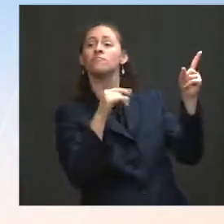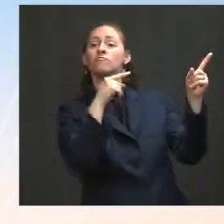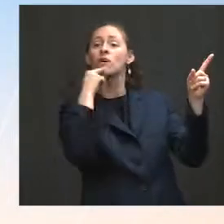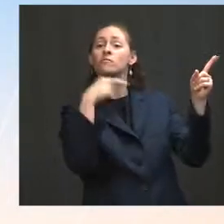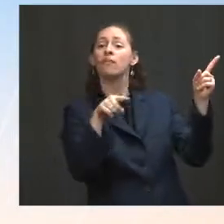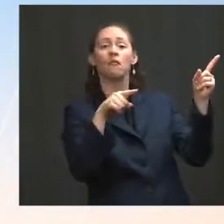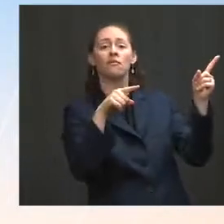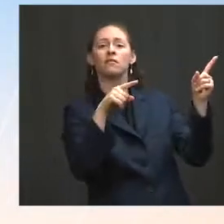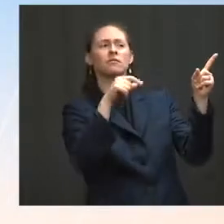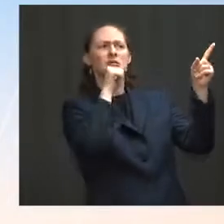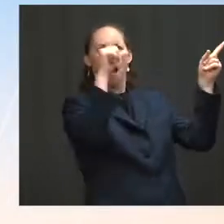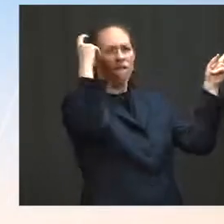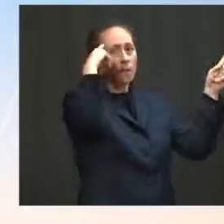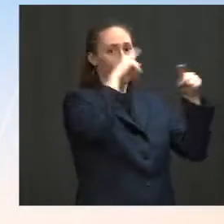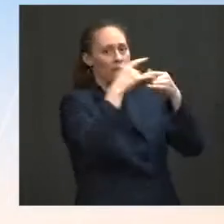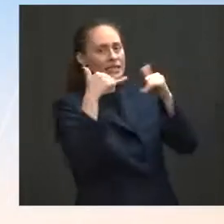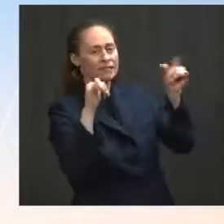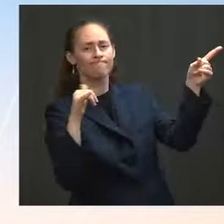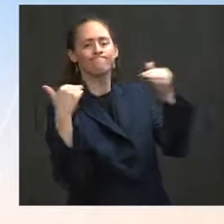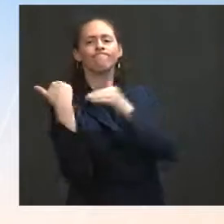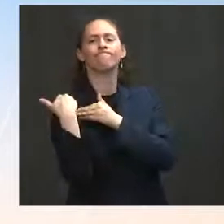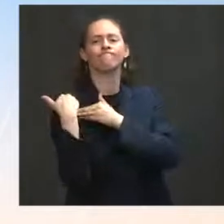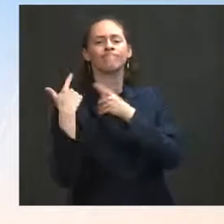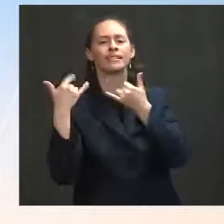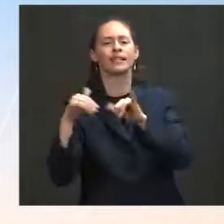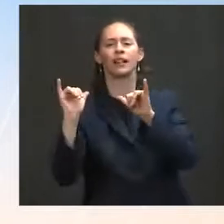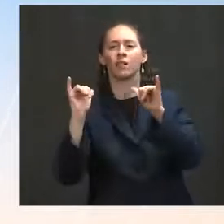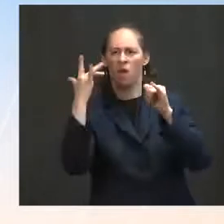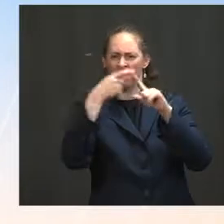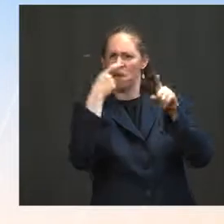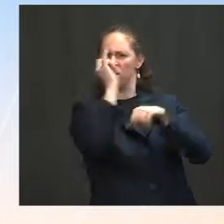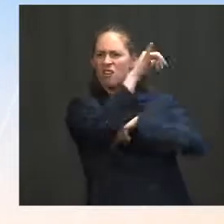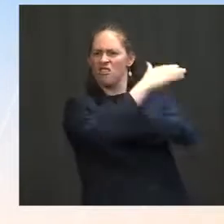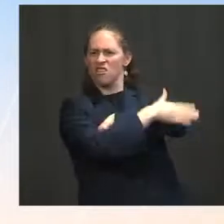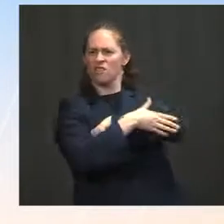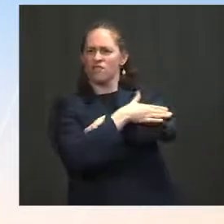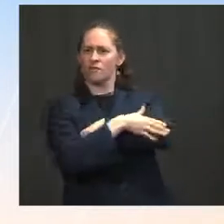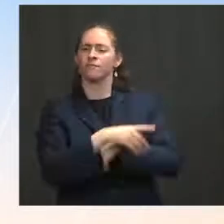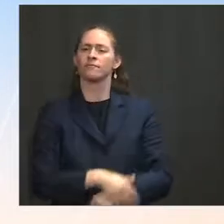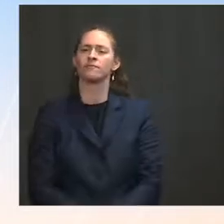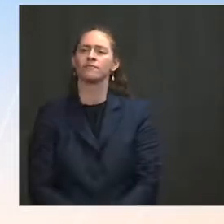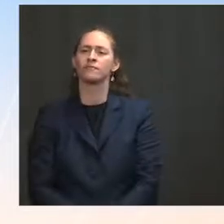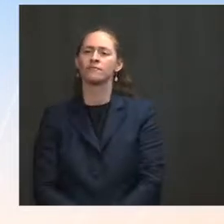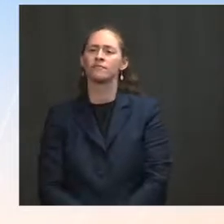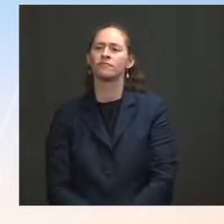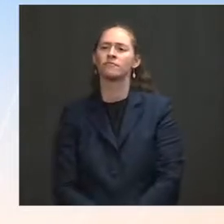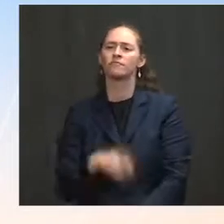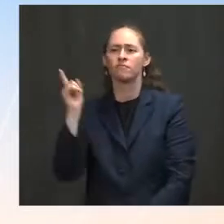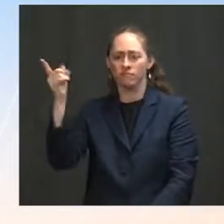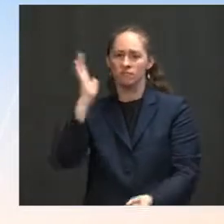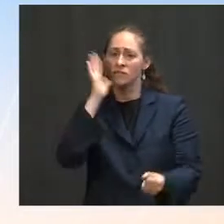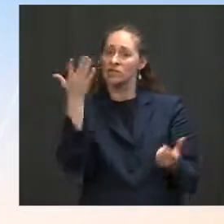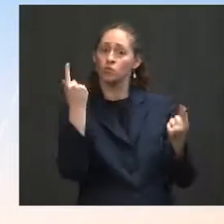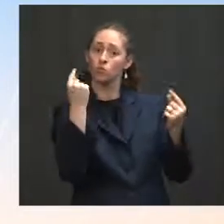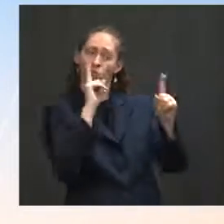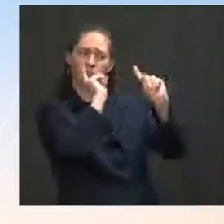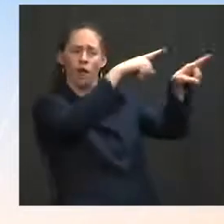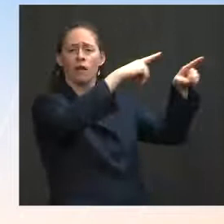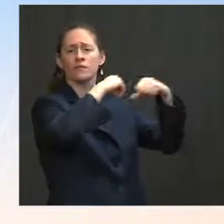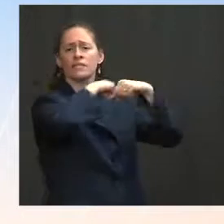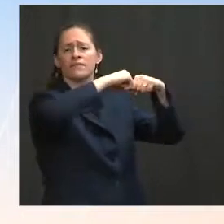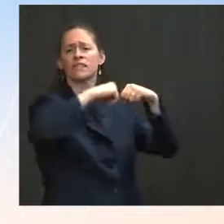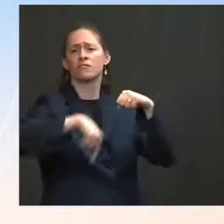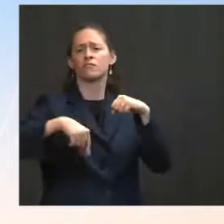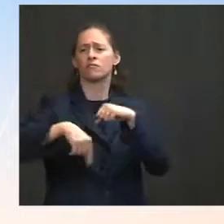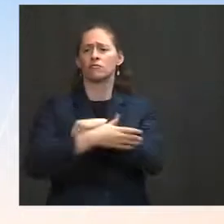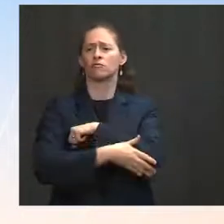made clear that he is going to take steps to defend the American people and our own infrastructure and our interests here